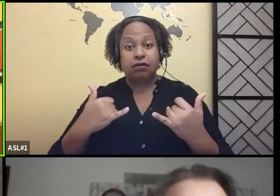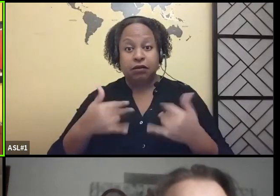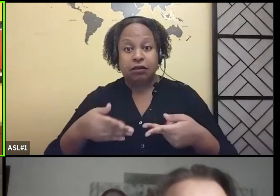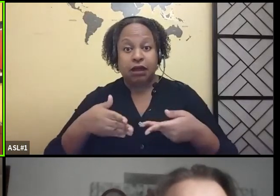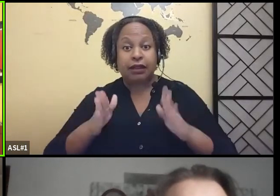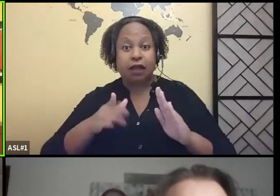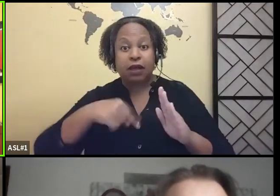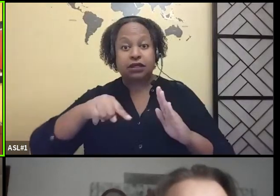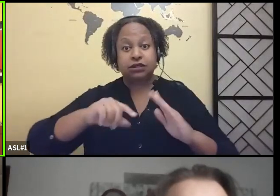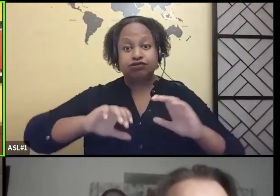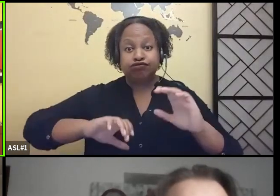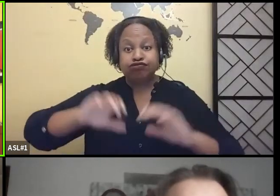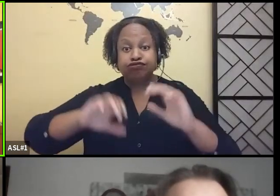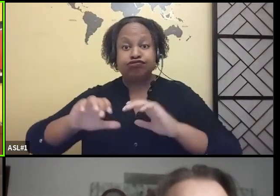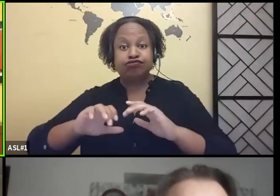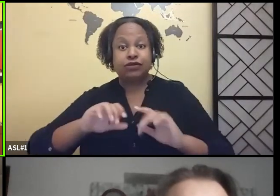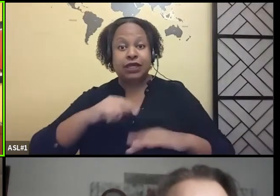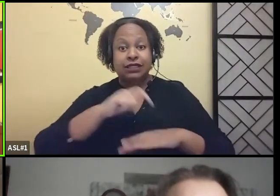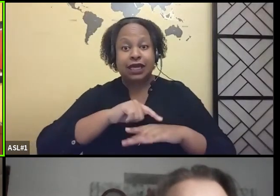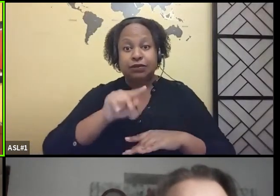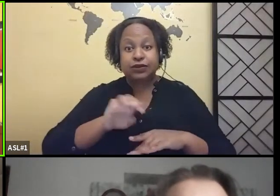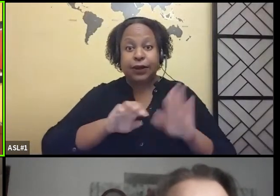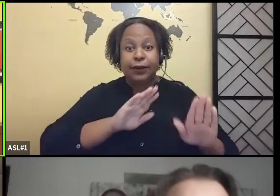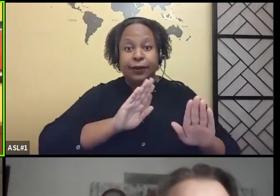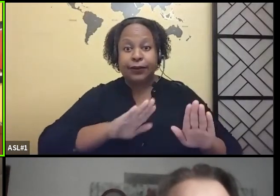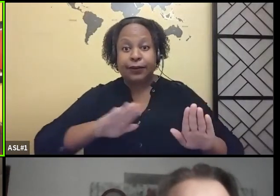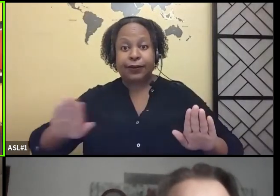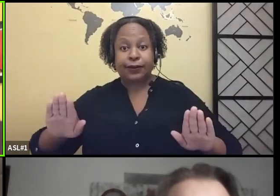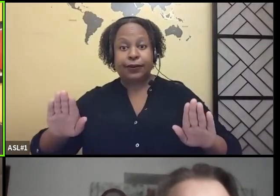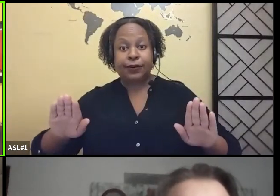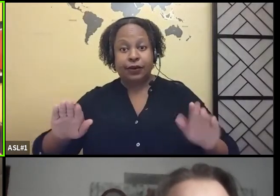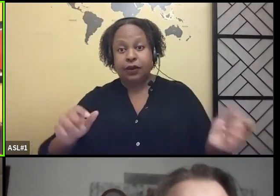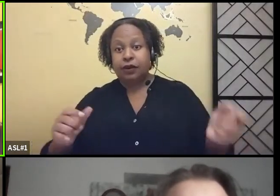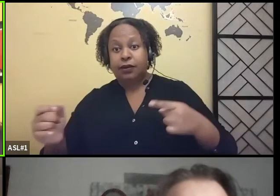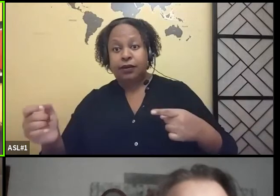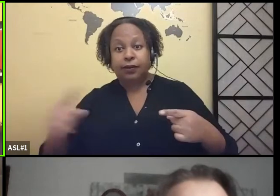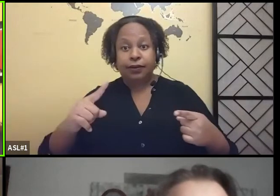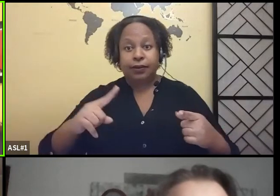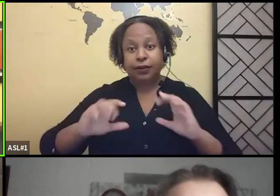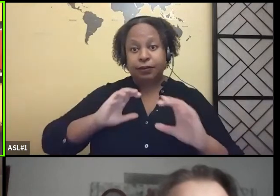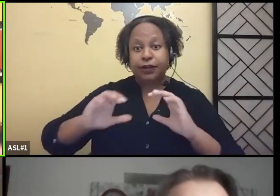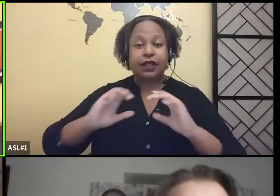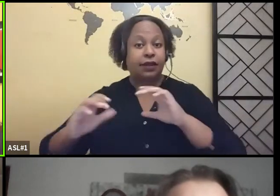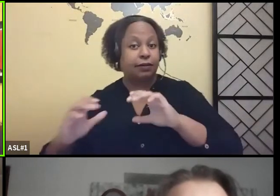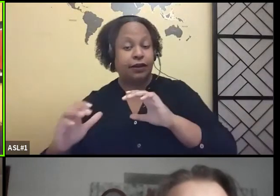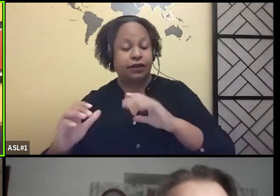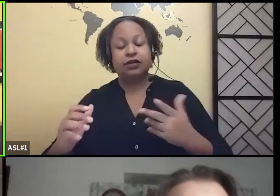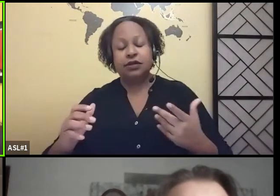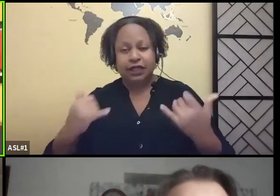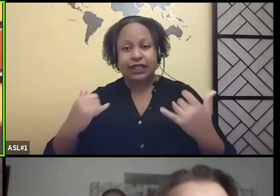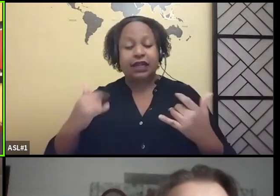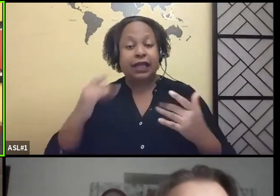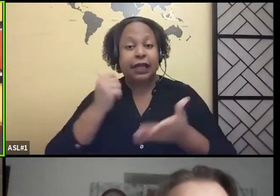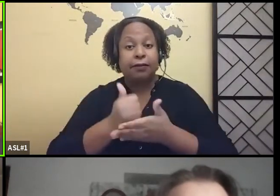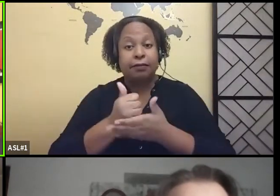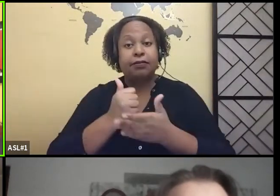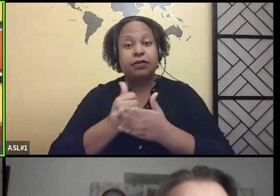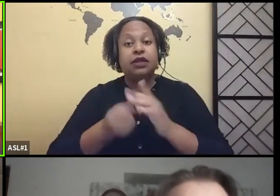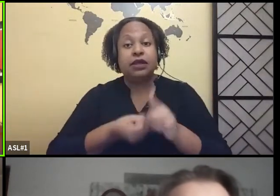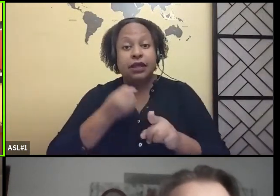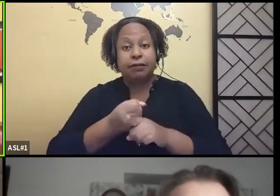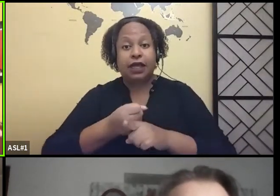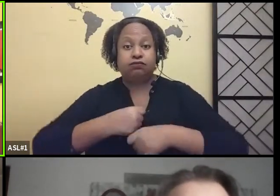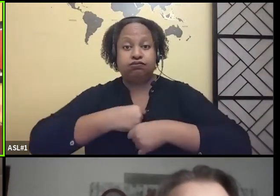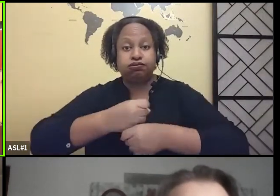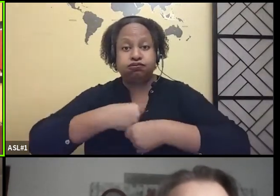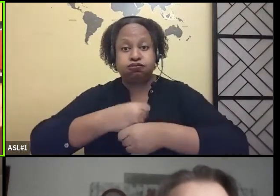is that it underlies what we can produce. In that sense, productivity. So I